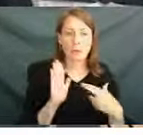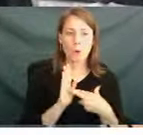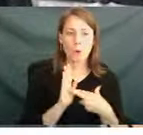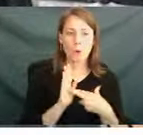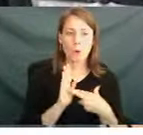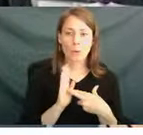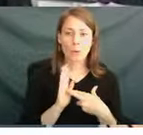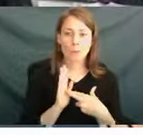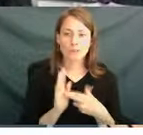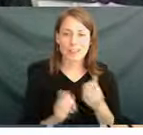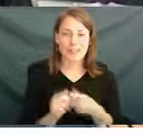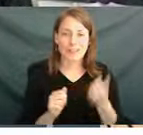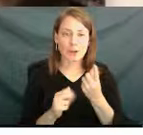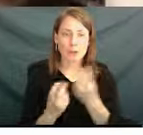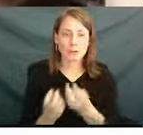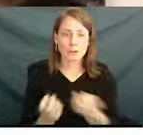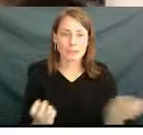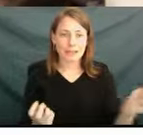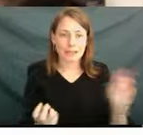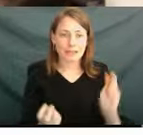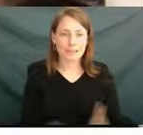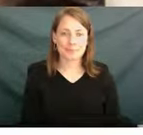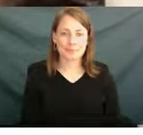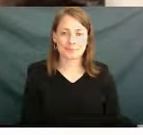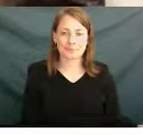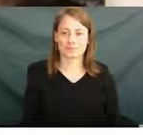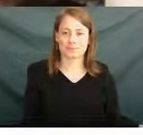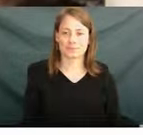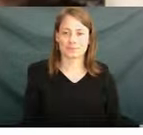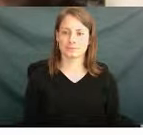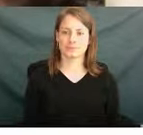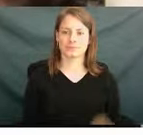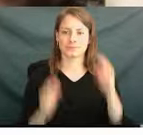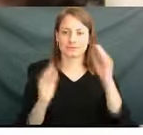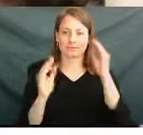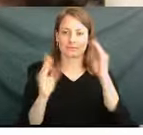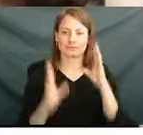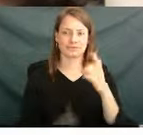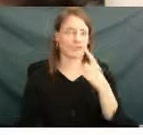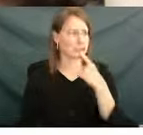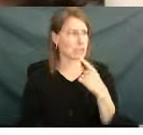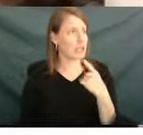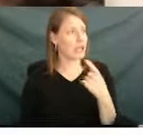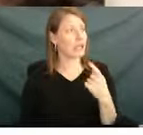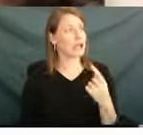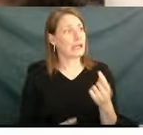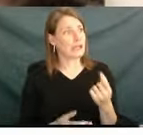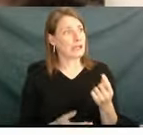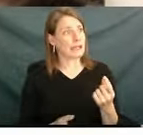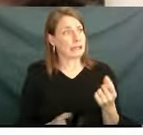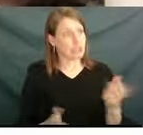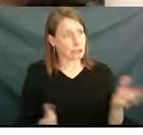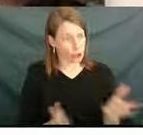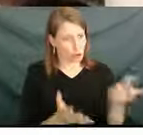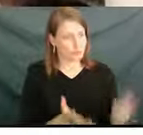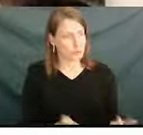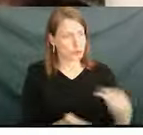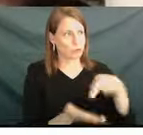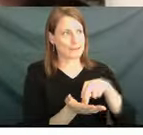Getting them to move around in a room is good for a start. Secondly, if they're all sitting together around a table and they're